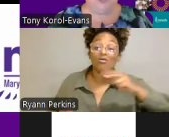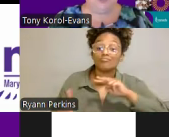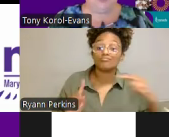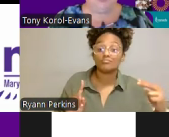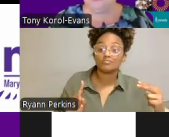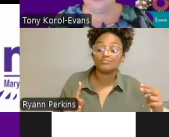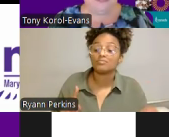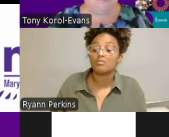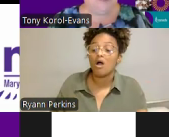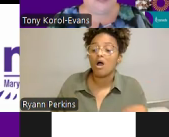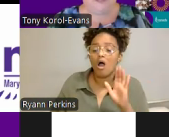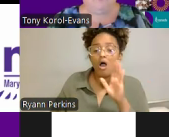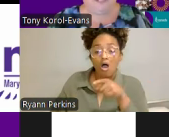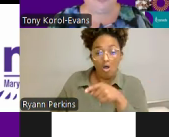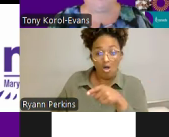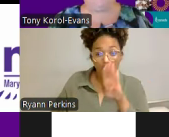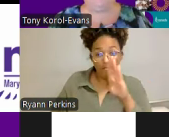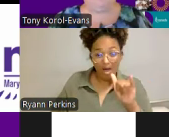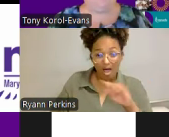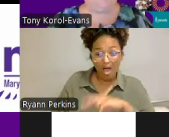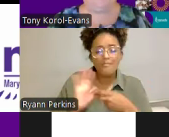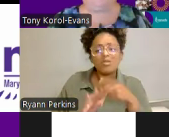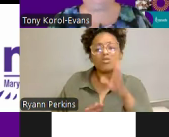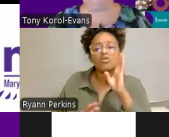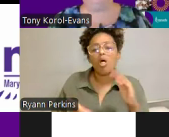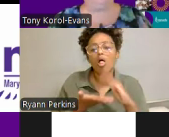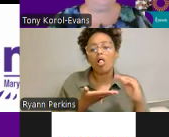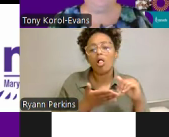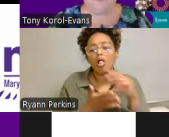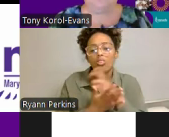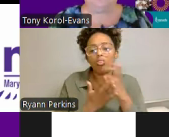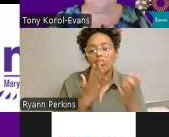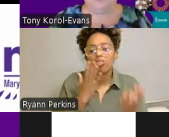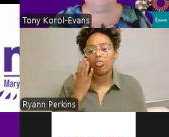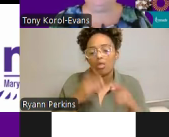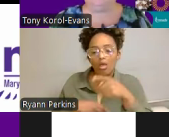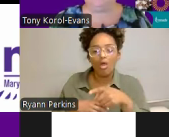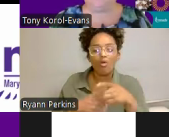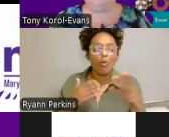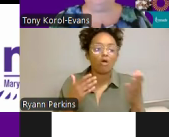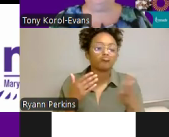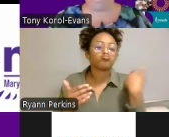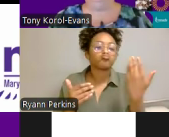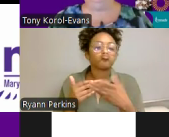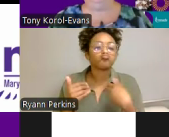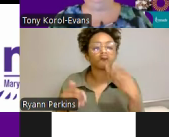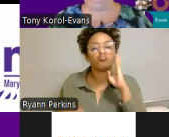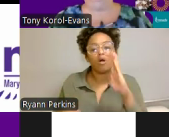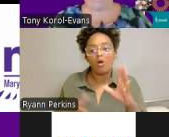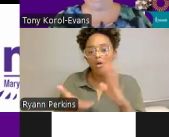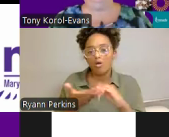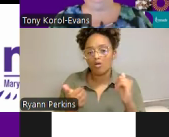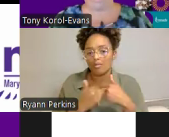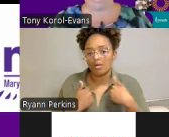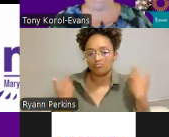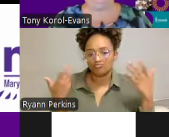bisexual, you'll sleep with anybody. So obviously you're easy and you'll sleep with me, right?